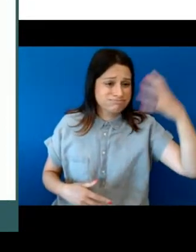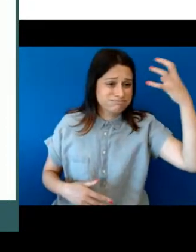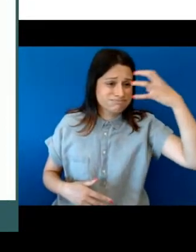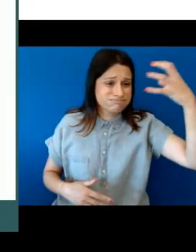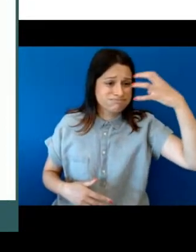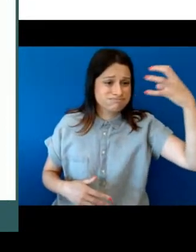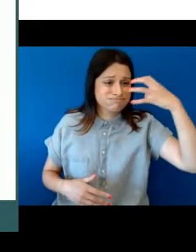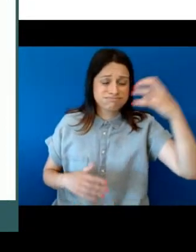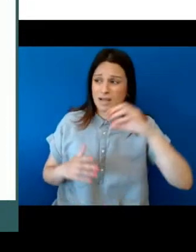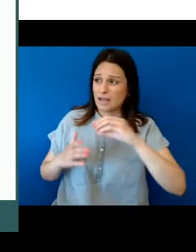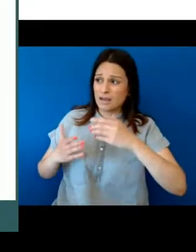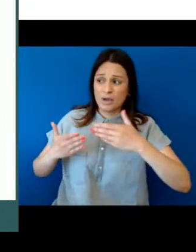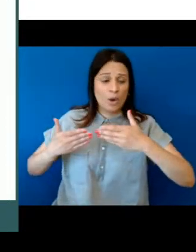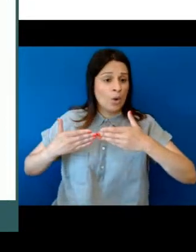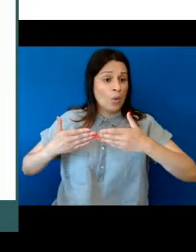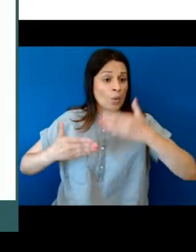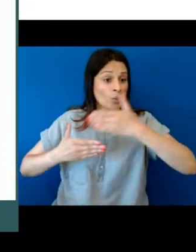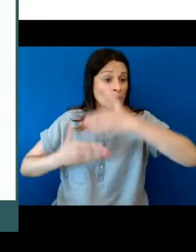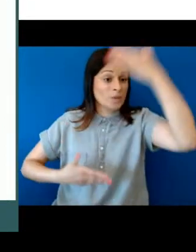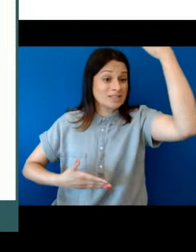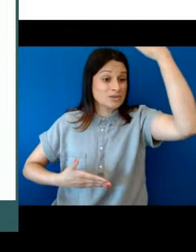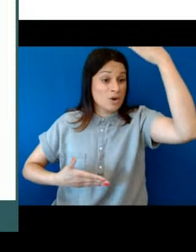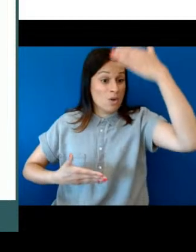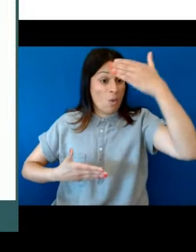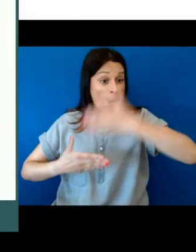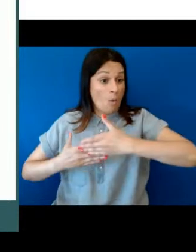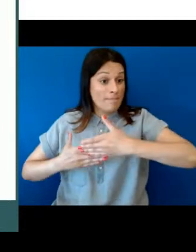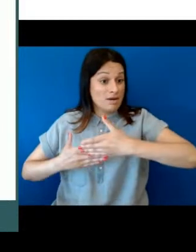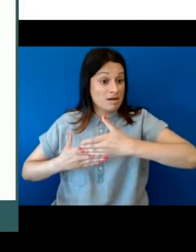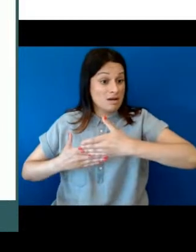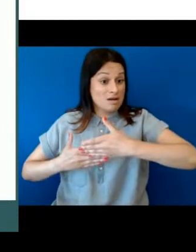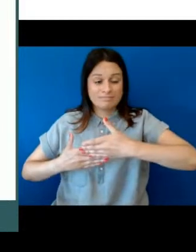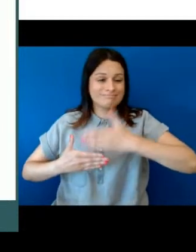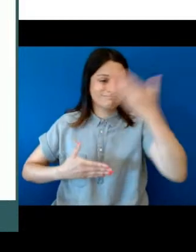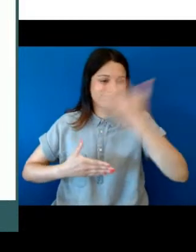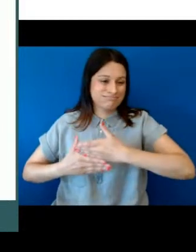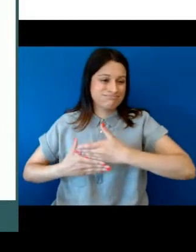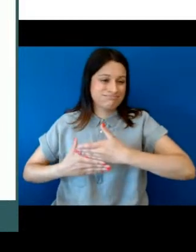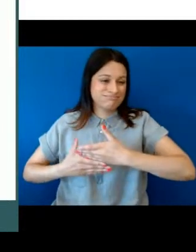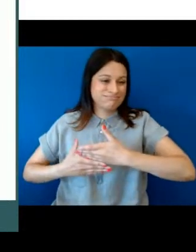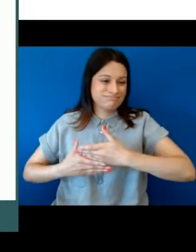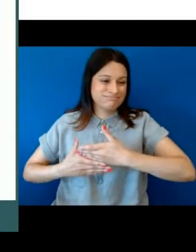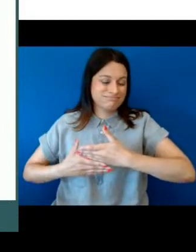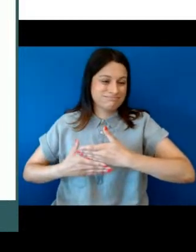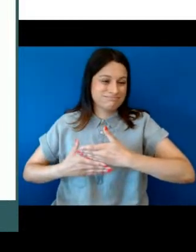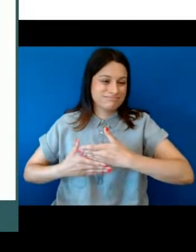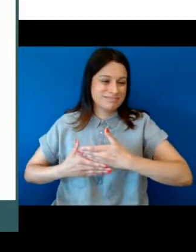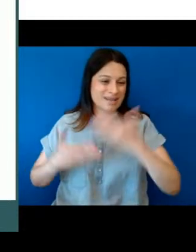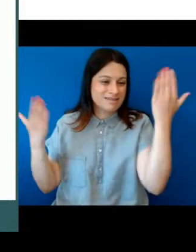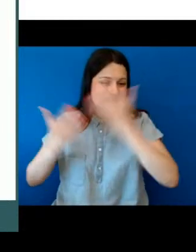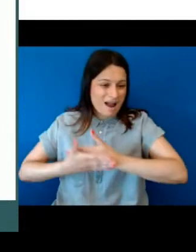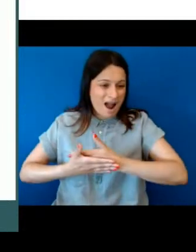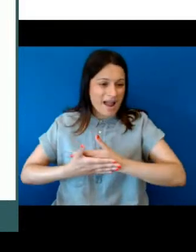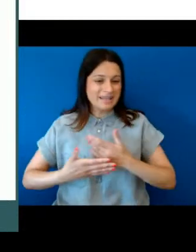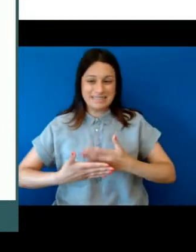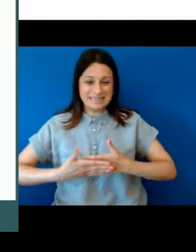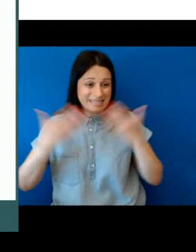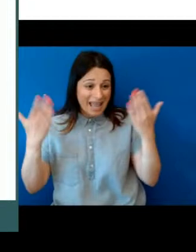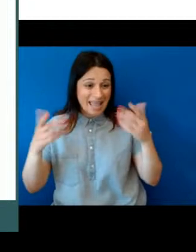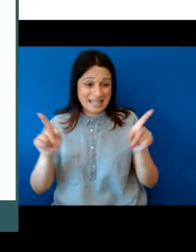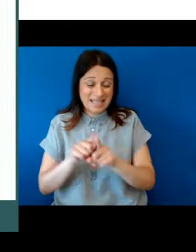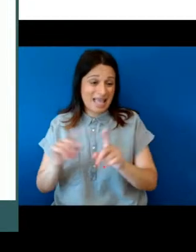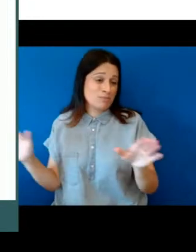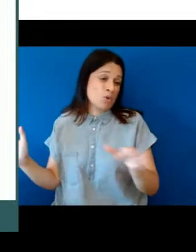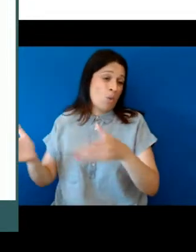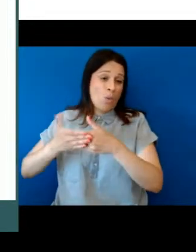need to be closed overnight and kept closed during the day as well to try and reduce that exposure.